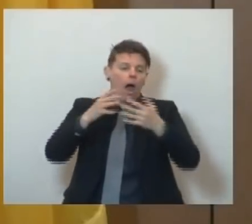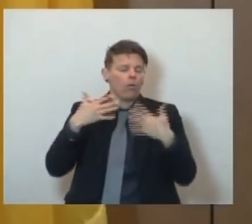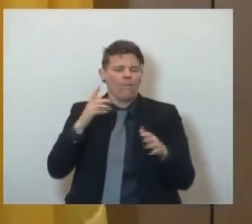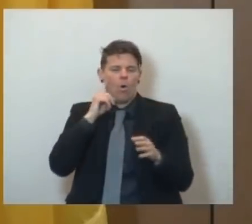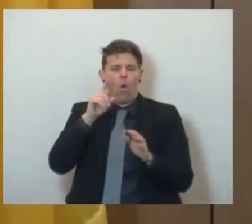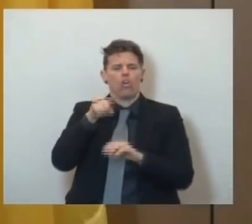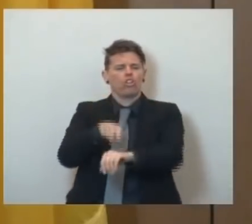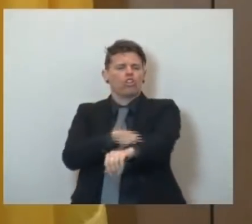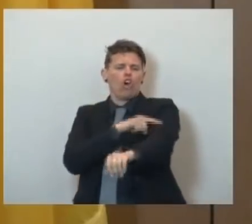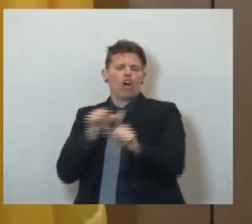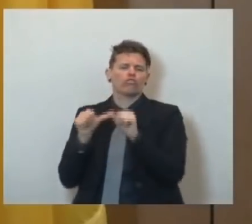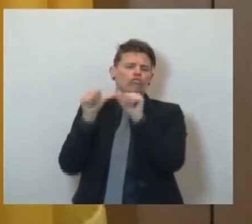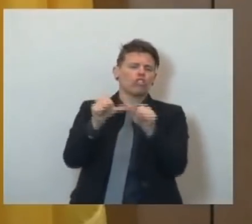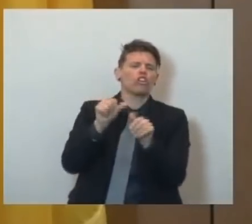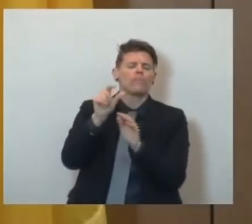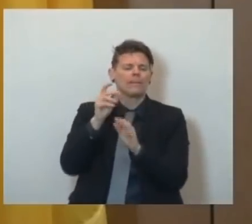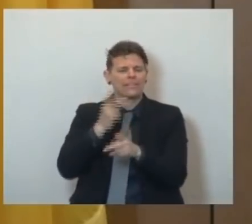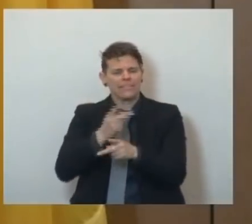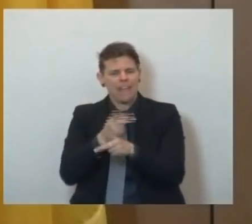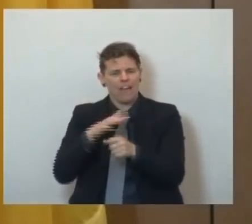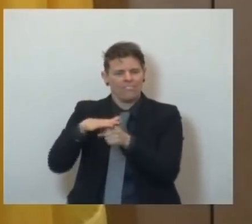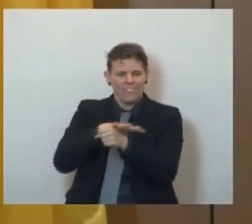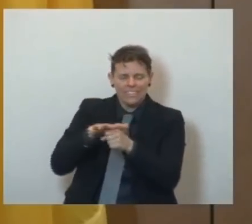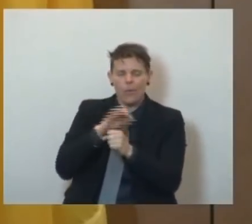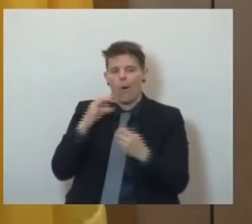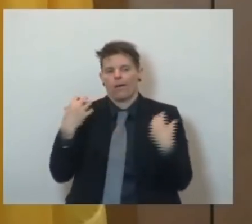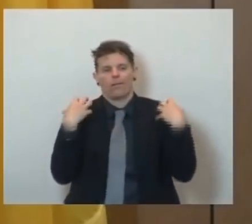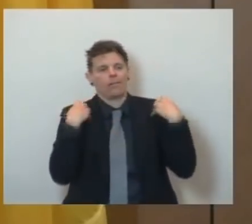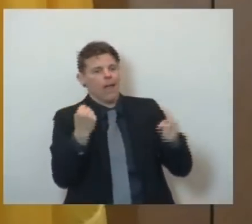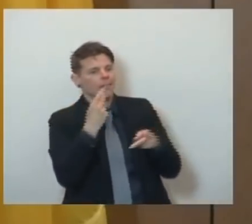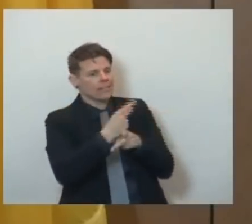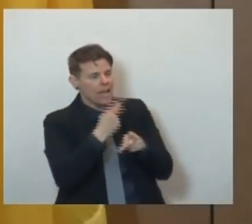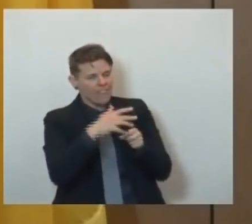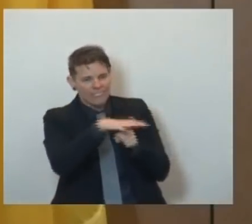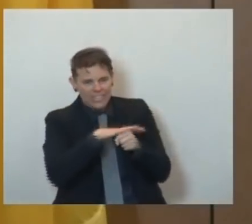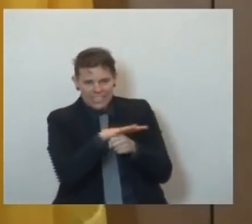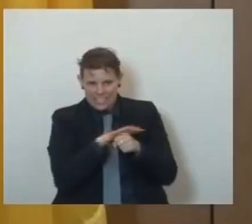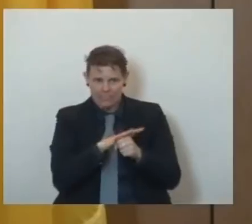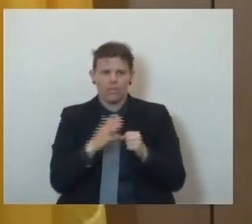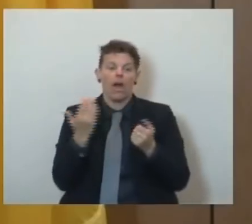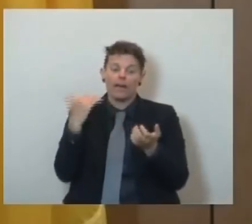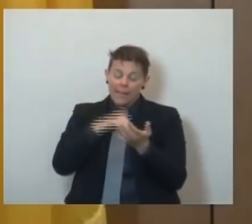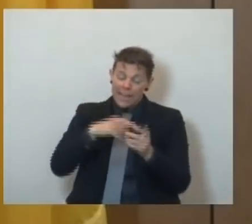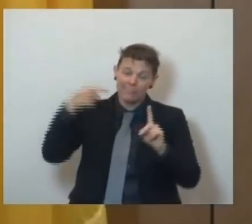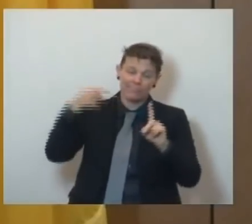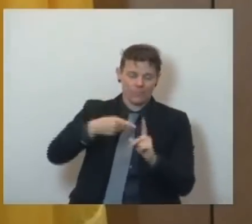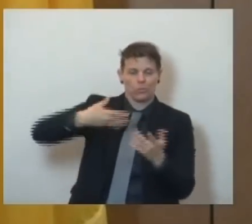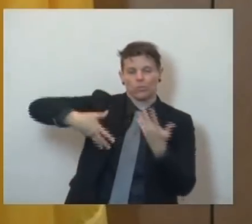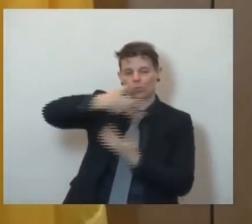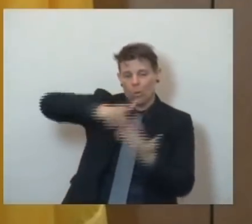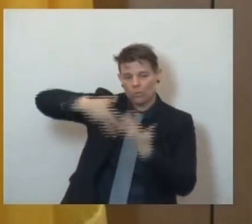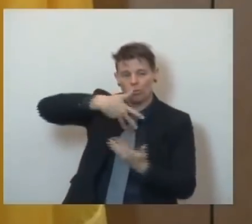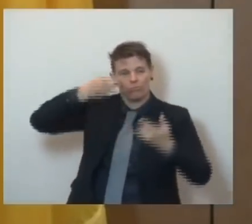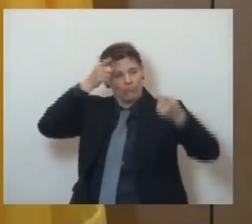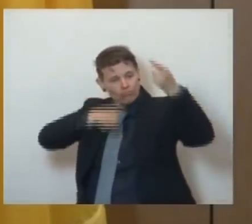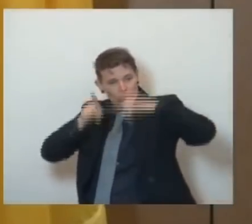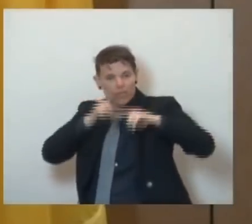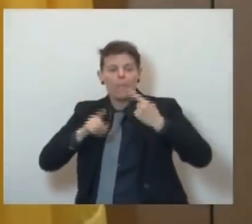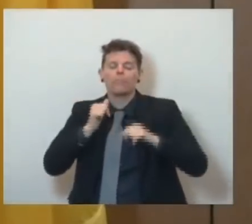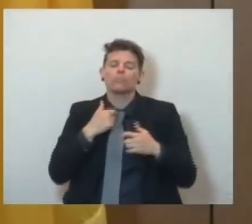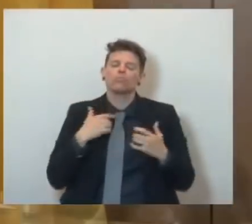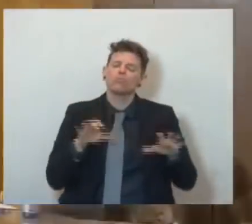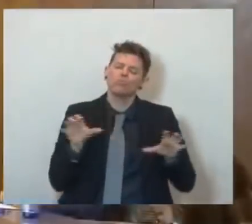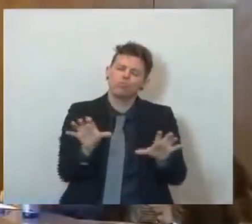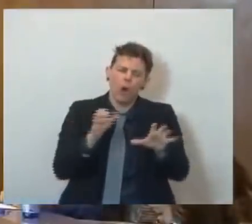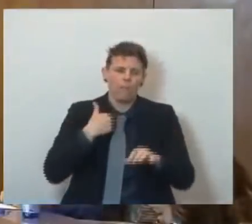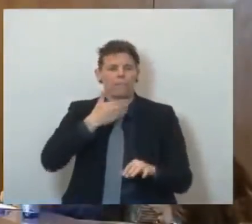or healthcare facilities, which again gets right back to the social contract with New Mexicans to the highest degree that we can. Secretary, have I missed anything about